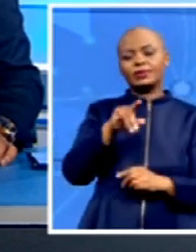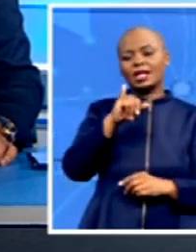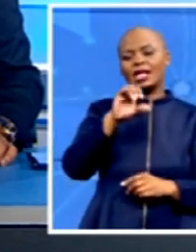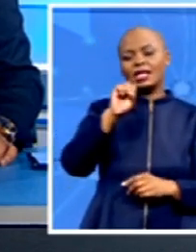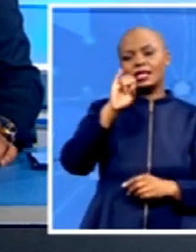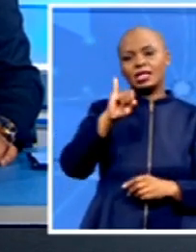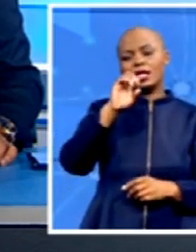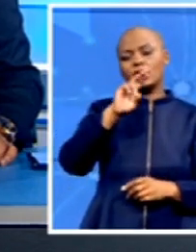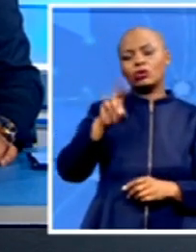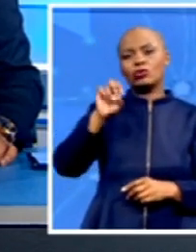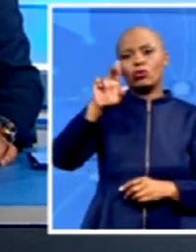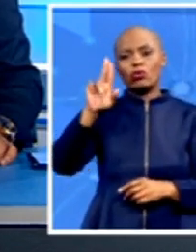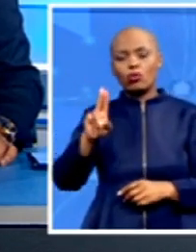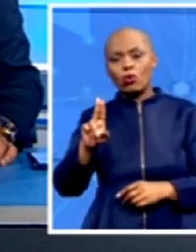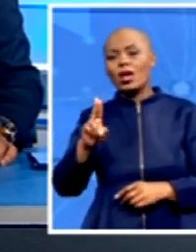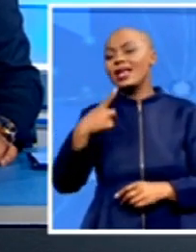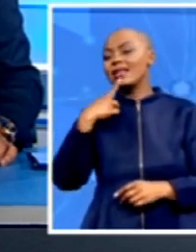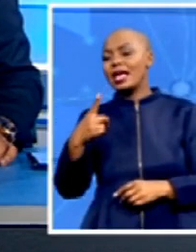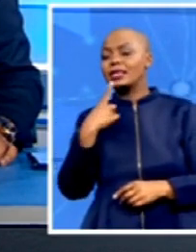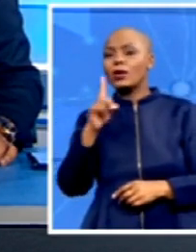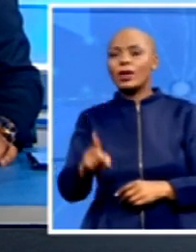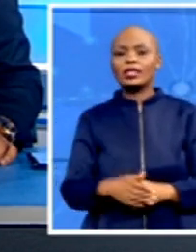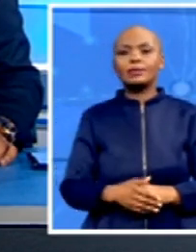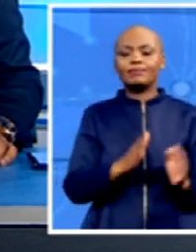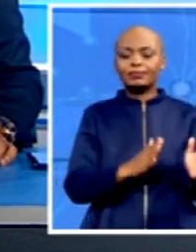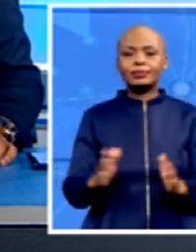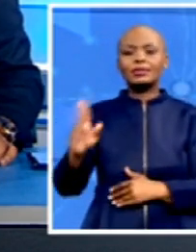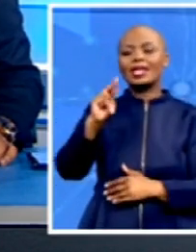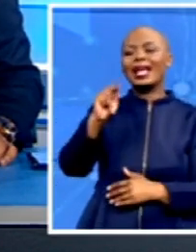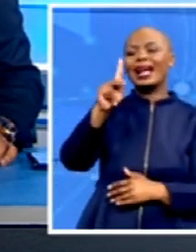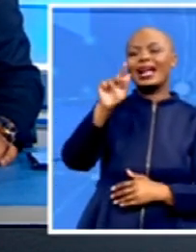take you to Nkandla in a short while. We understand that the Abatembu King